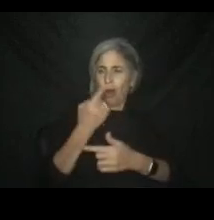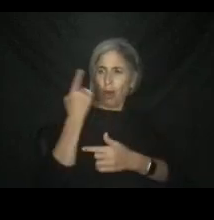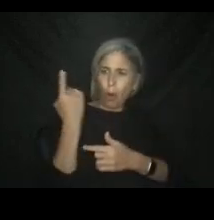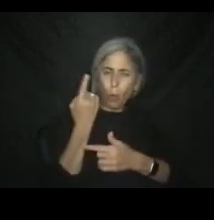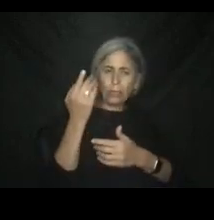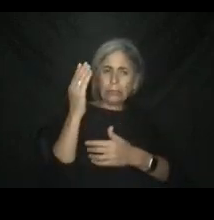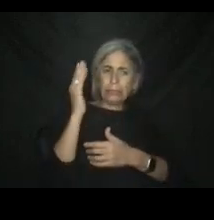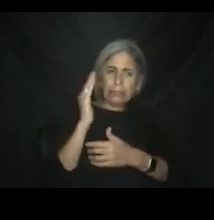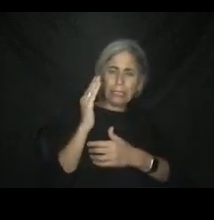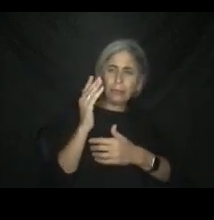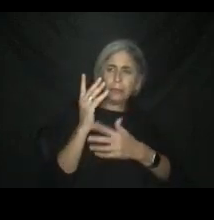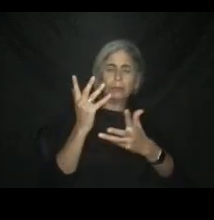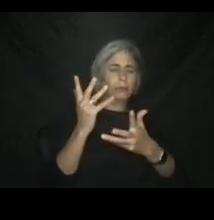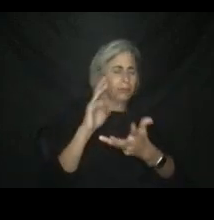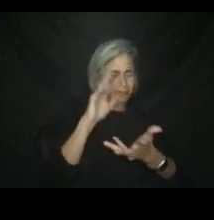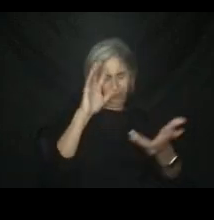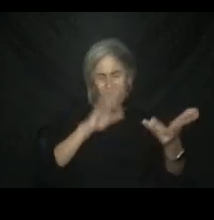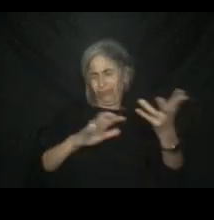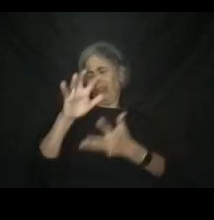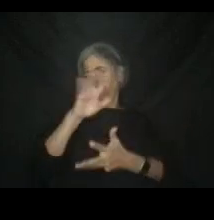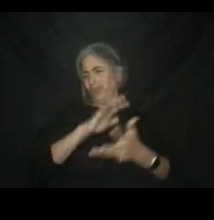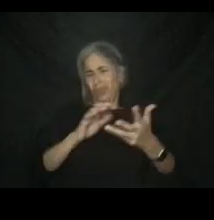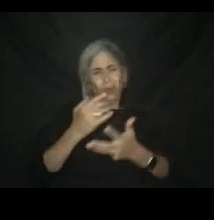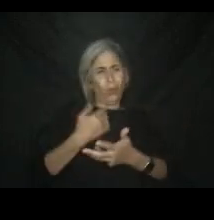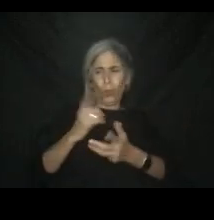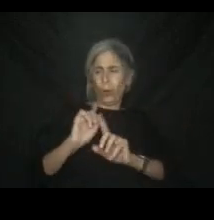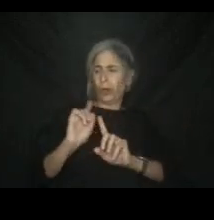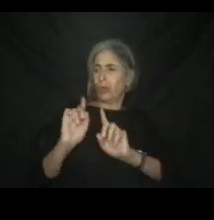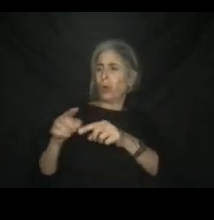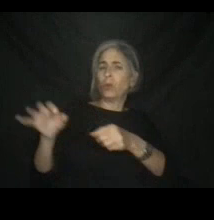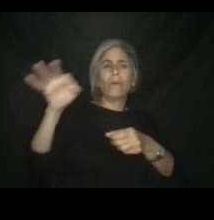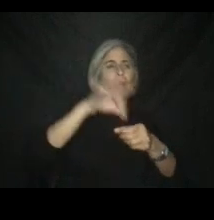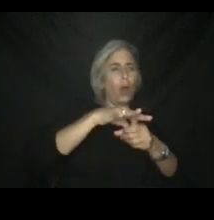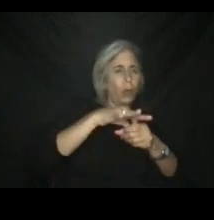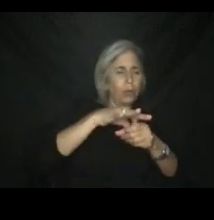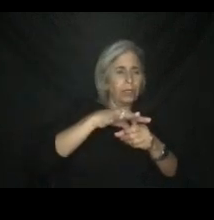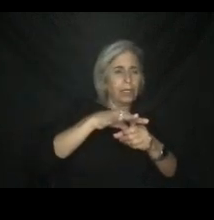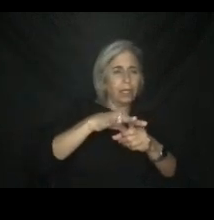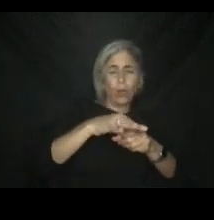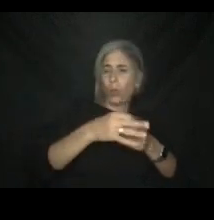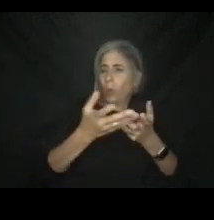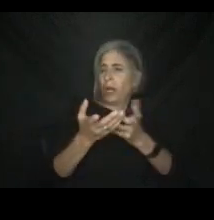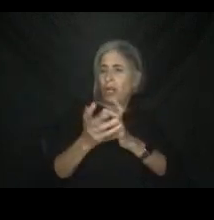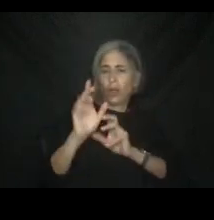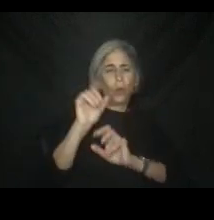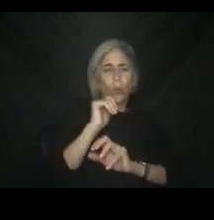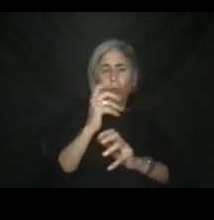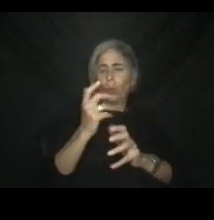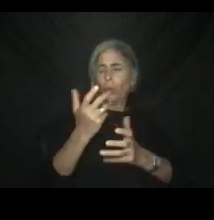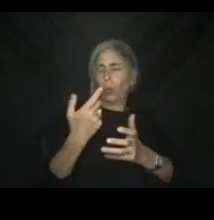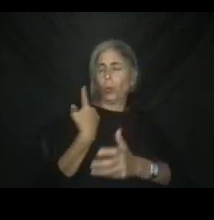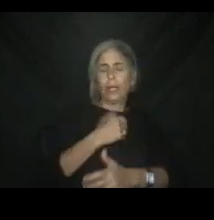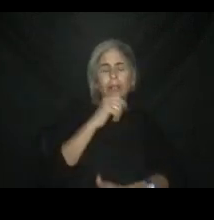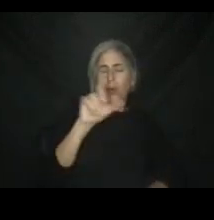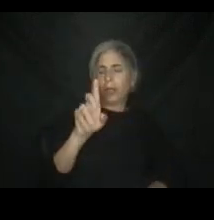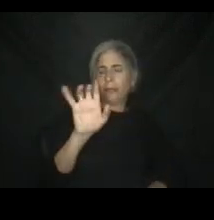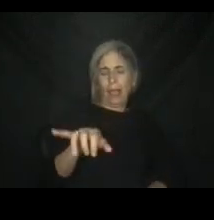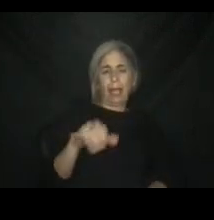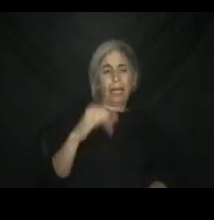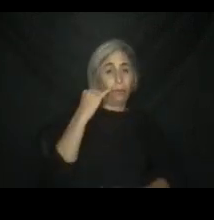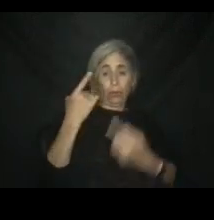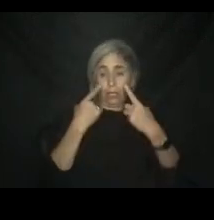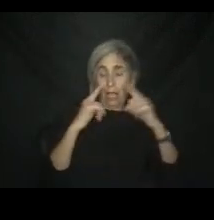be confusion of where to go to vote, and we don't need that. Okay, if we can accomplish